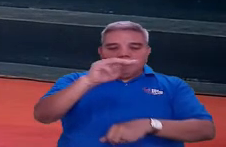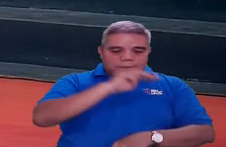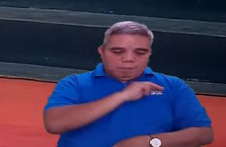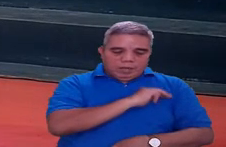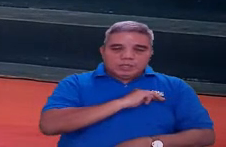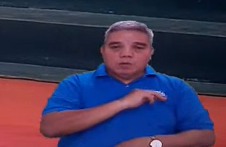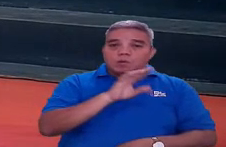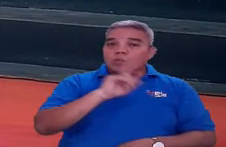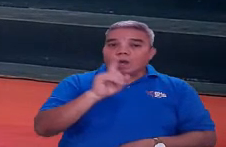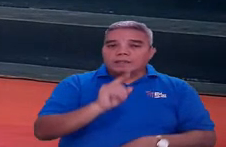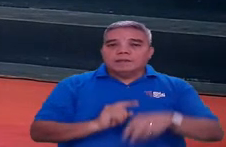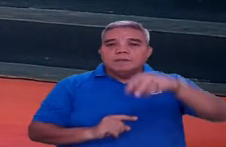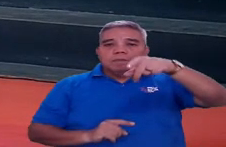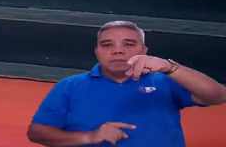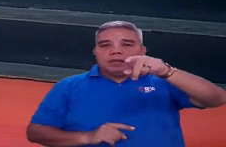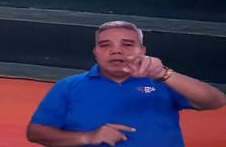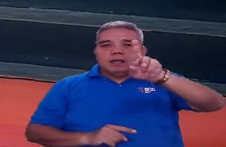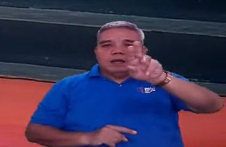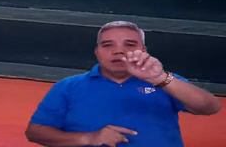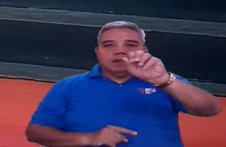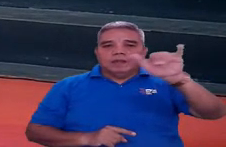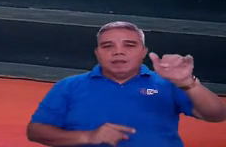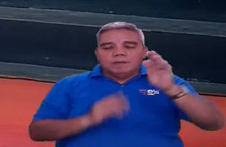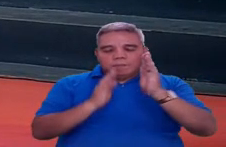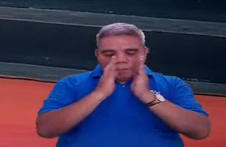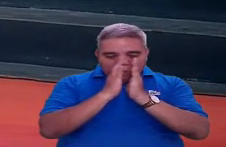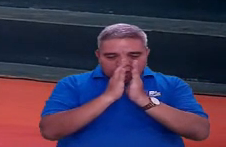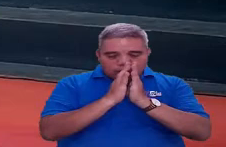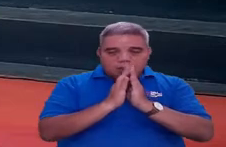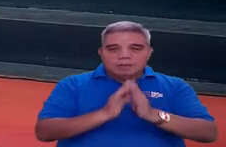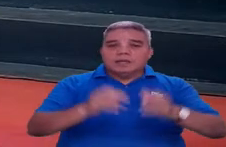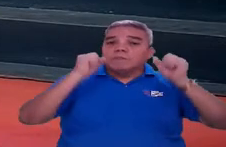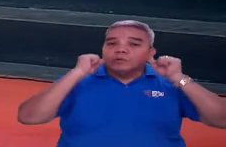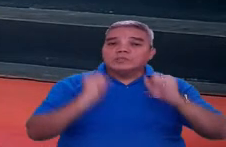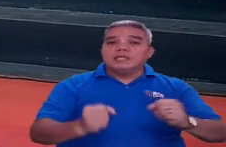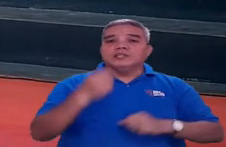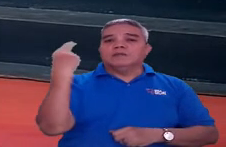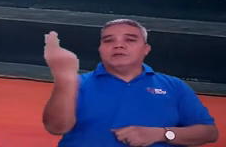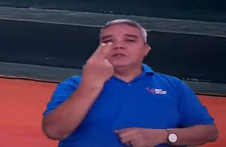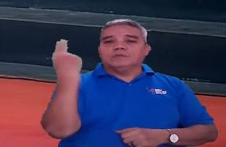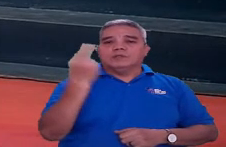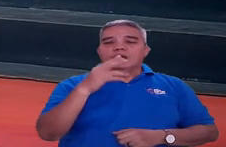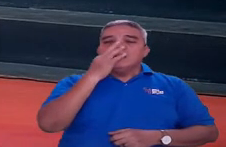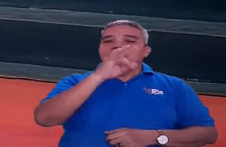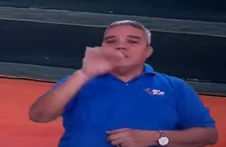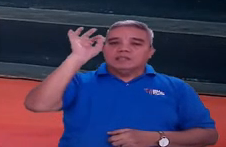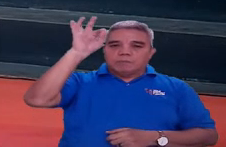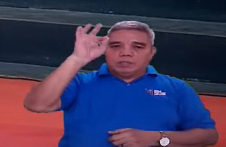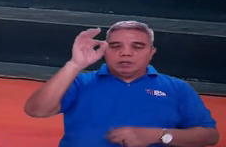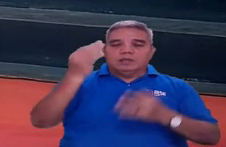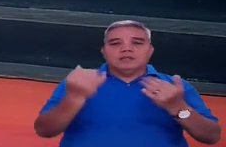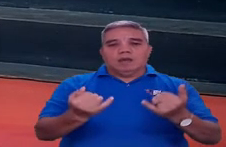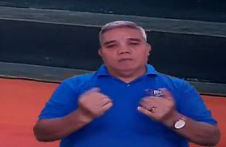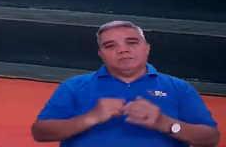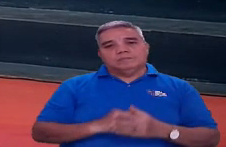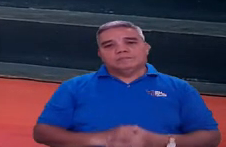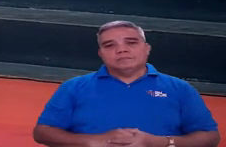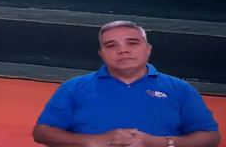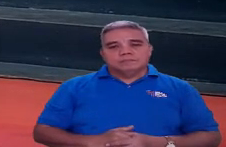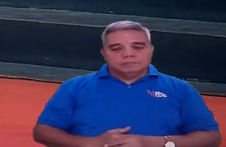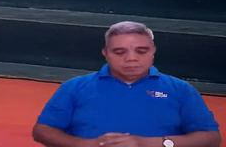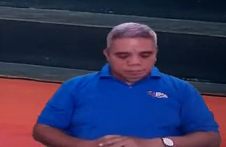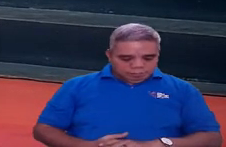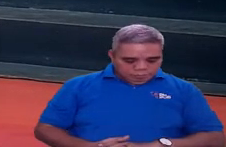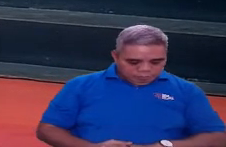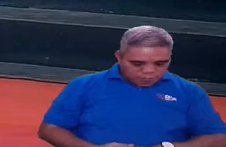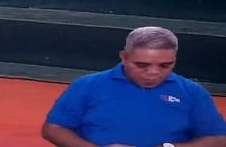mission is prayer. The potential of our mission ministry is in preaching. Pastor Ken, God bless you.